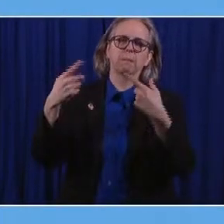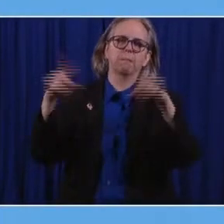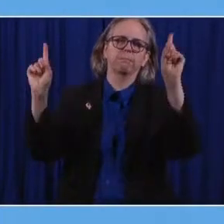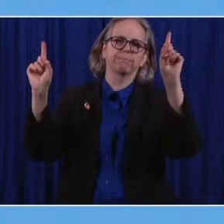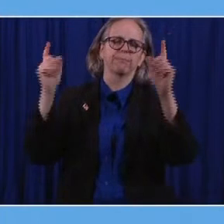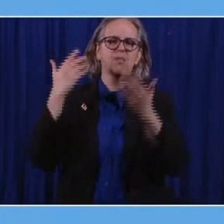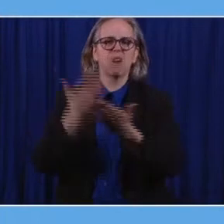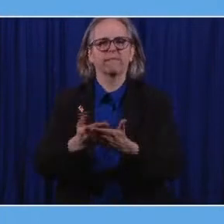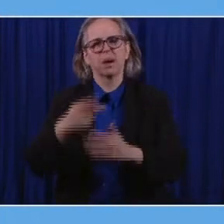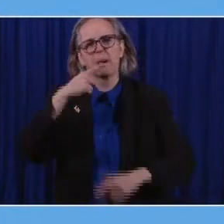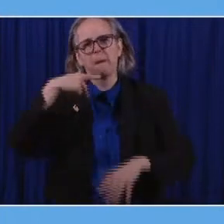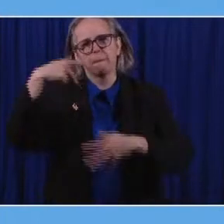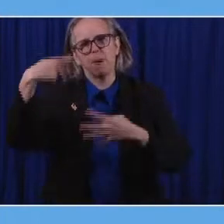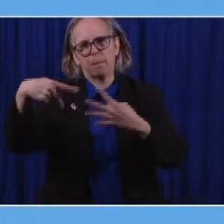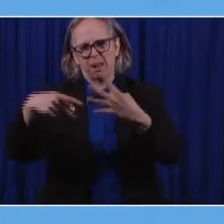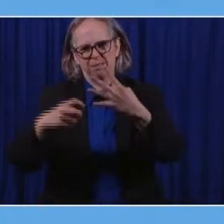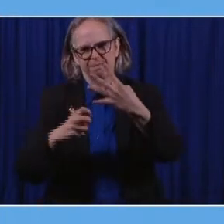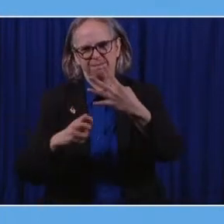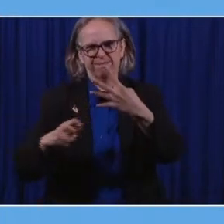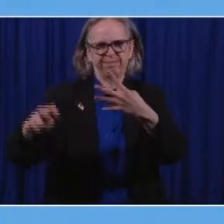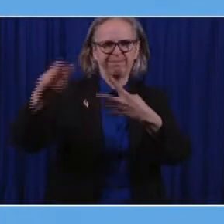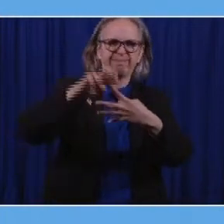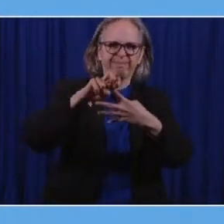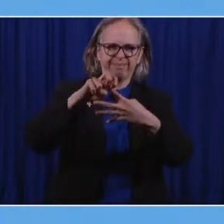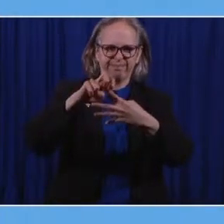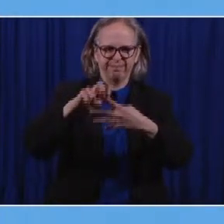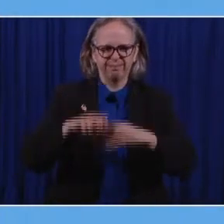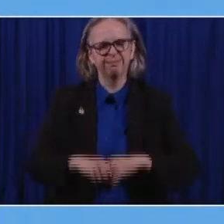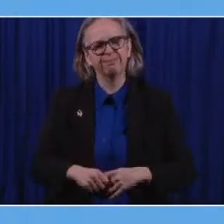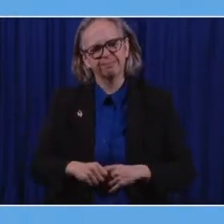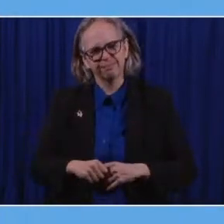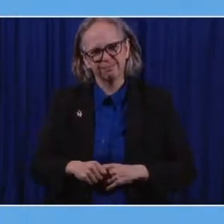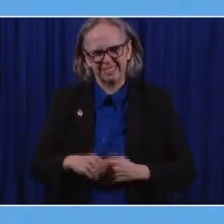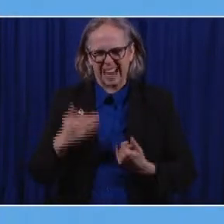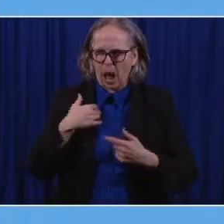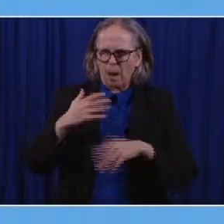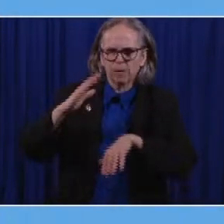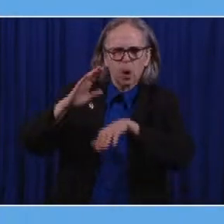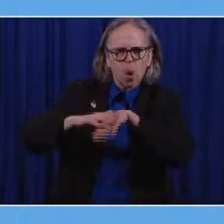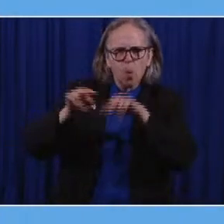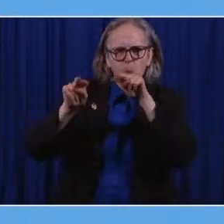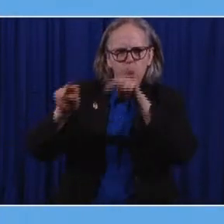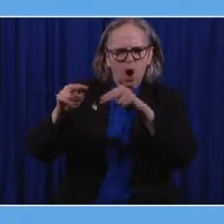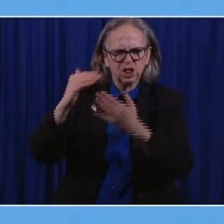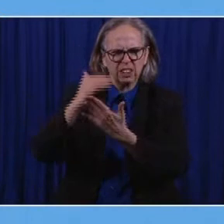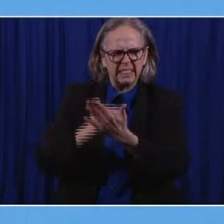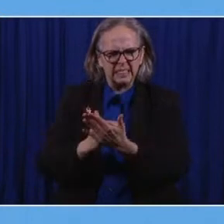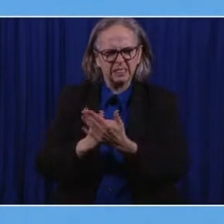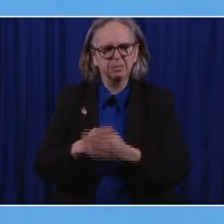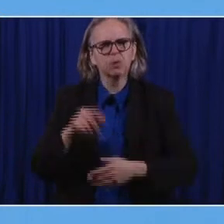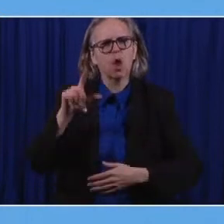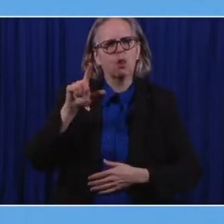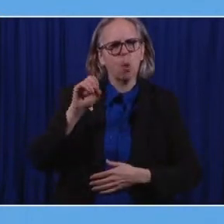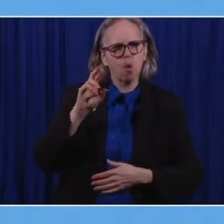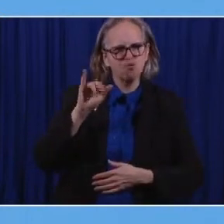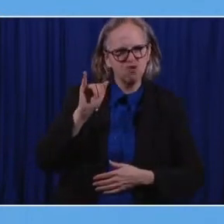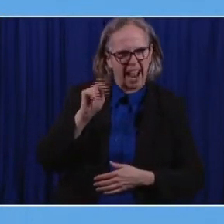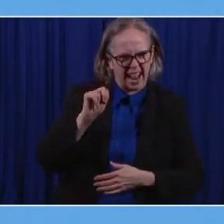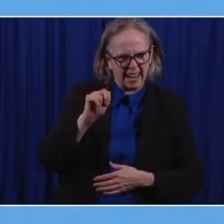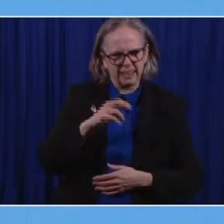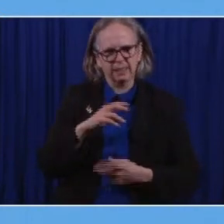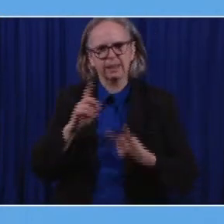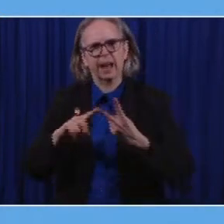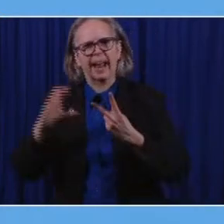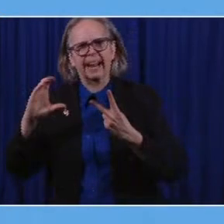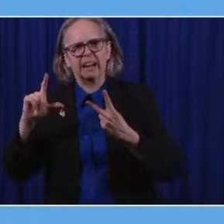There are also 2 counties that are moving up to the watch list because of increases in healthcare utilization. That's Lorain and Claremont. So again, all in